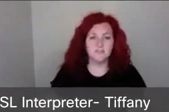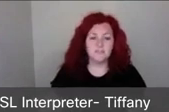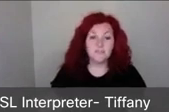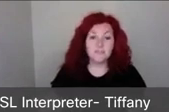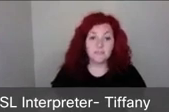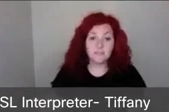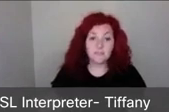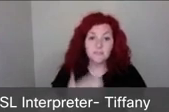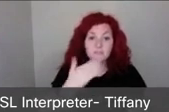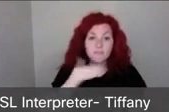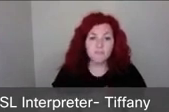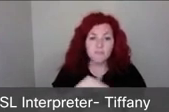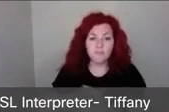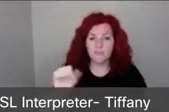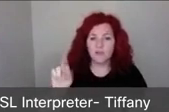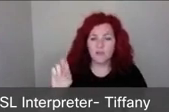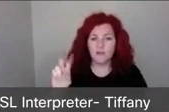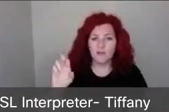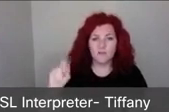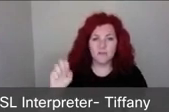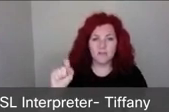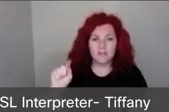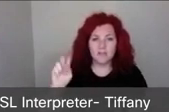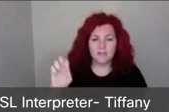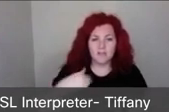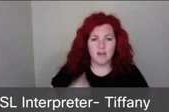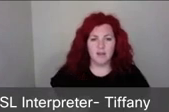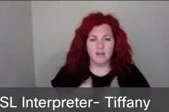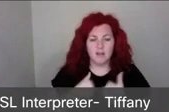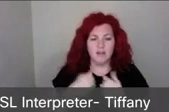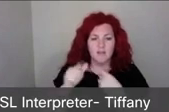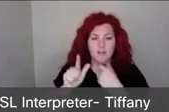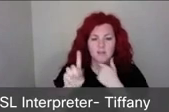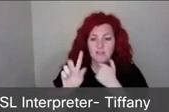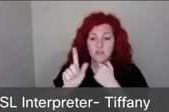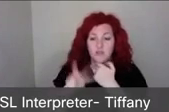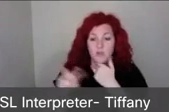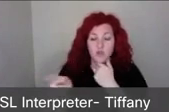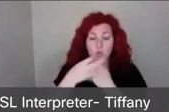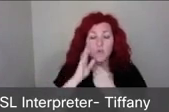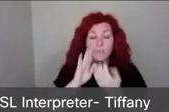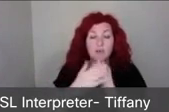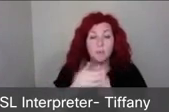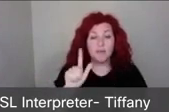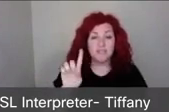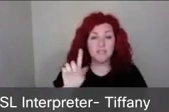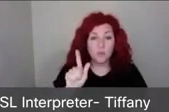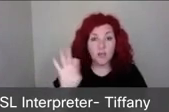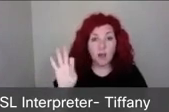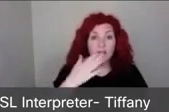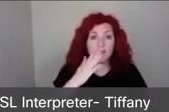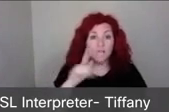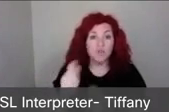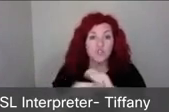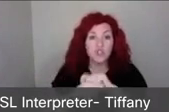Good evening. My name is Claire Van Steenwijk. I live presently in LD 22, soon to be LD 29. And once again, want to thank you for the changes you have made up to